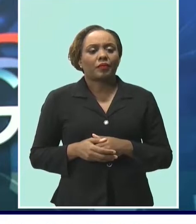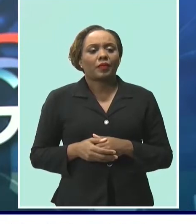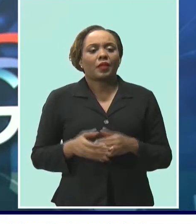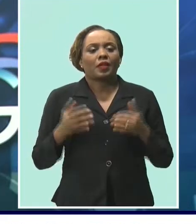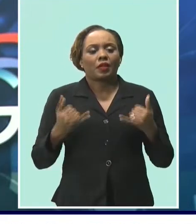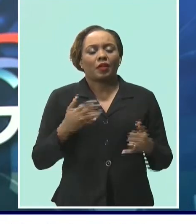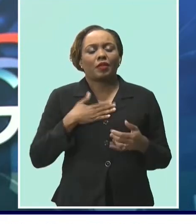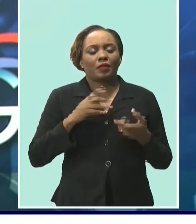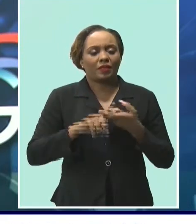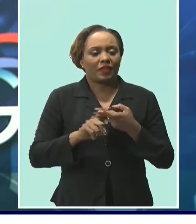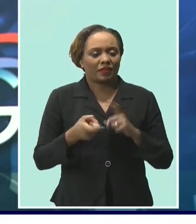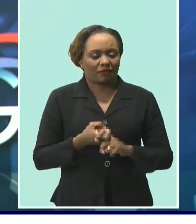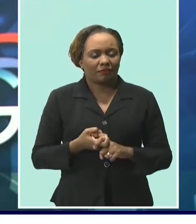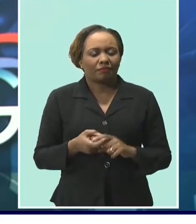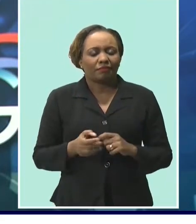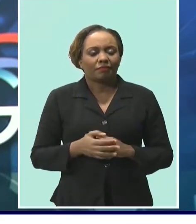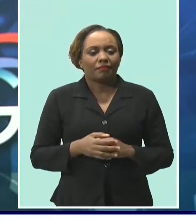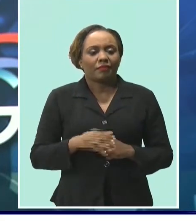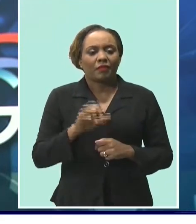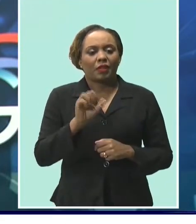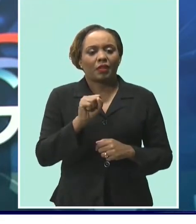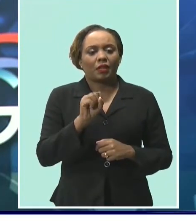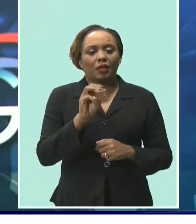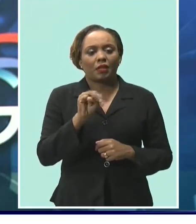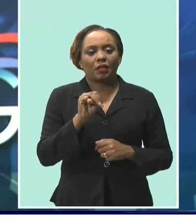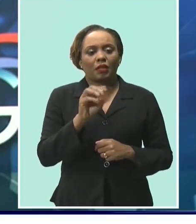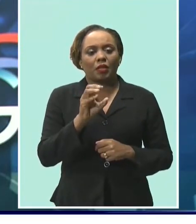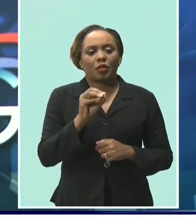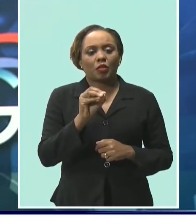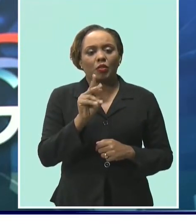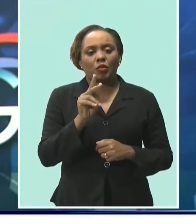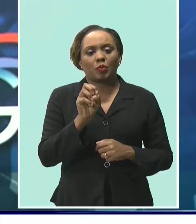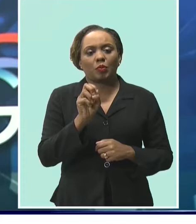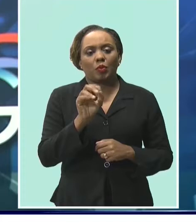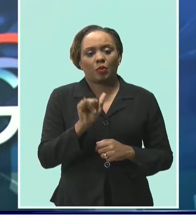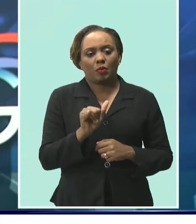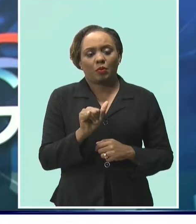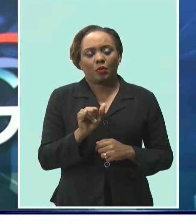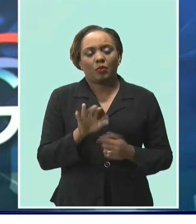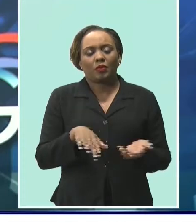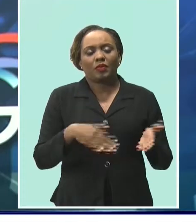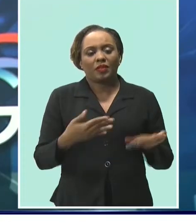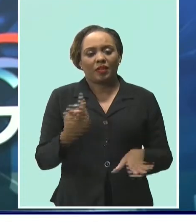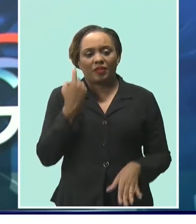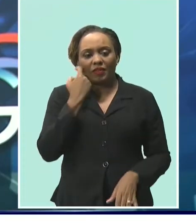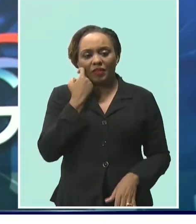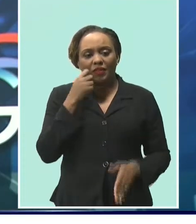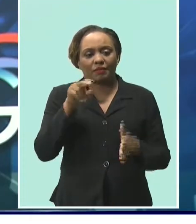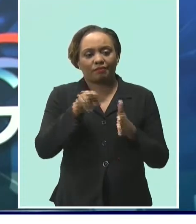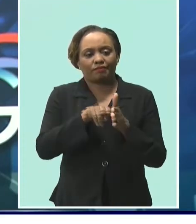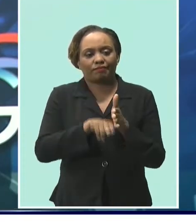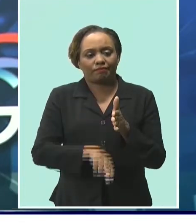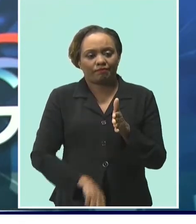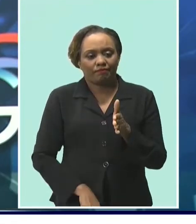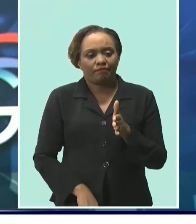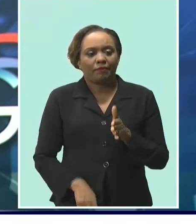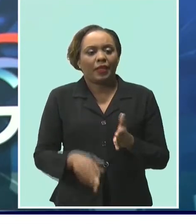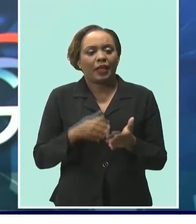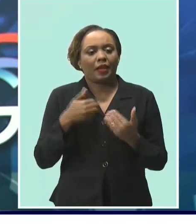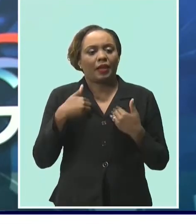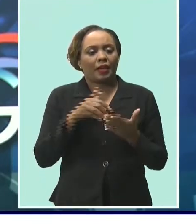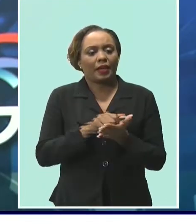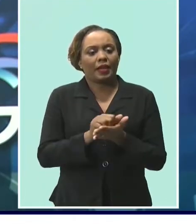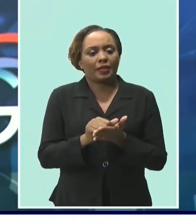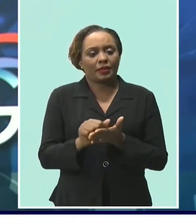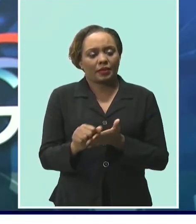my friend, veteran Barbadian entertainer William Smokey Burke was laid to rest at the Westbury Cemetery today after losing a long battle with